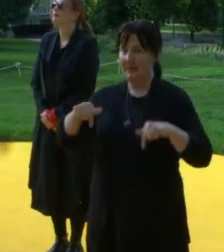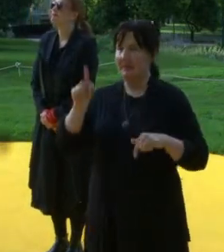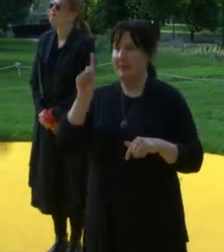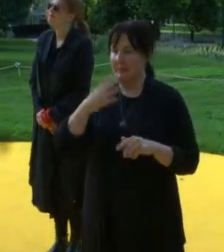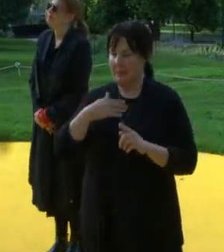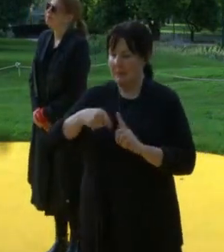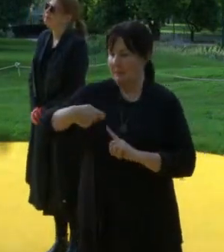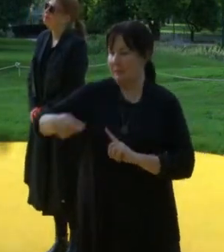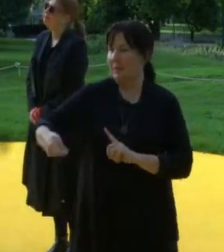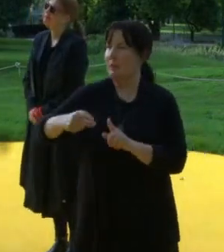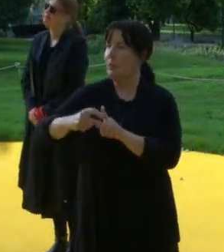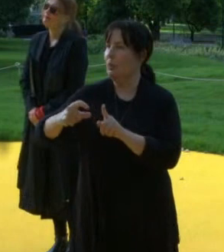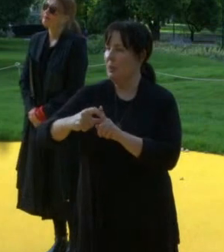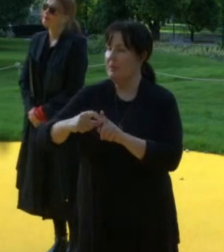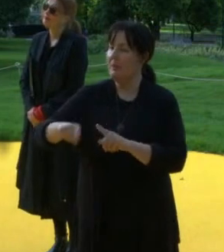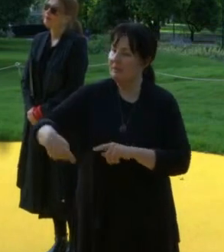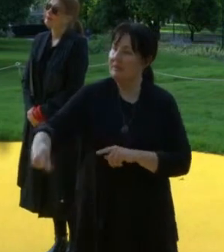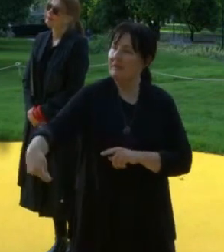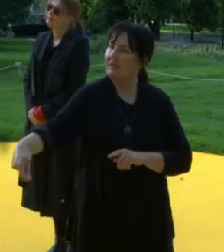to come down the line.